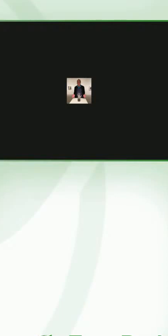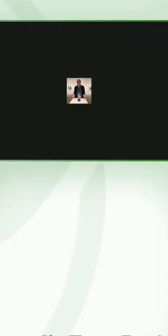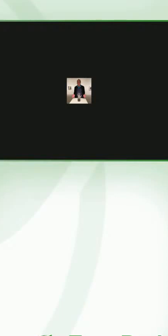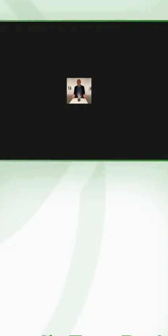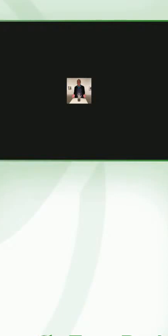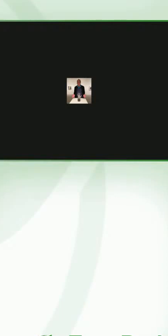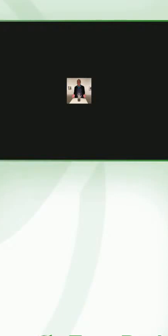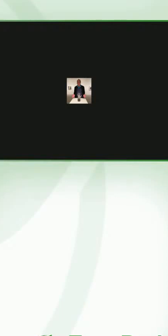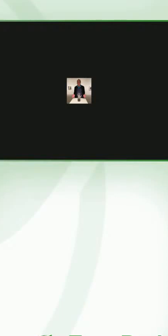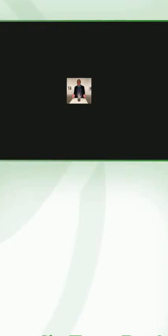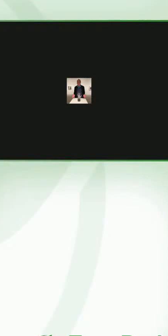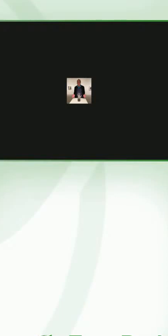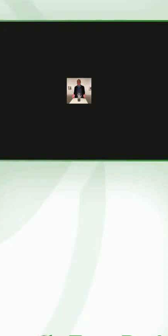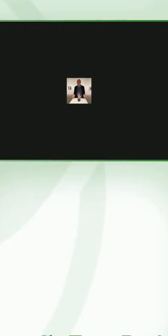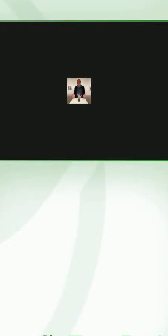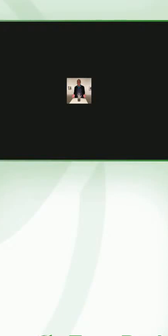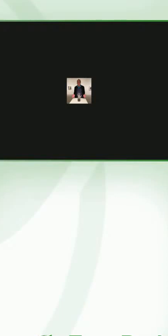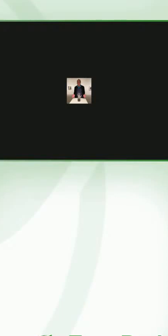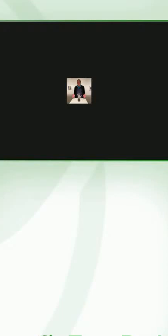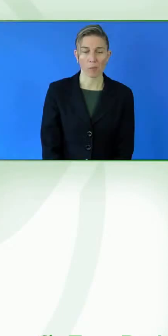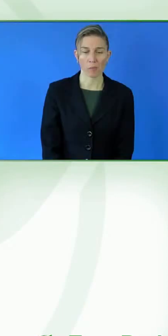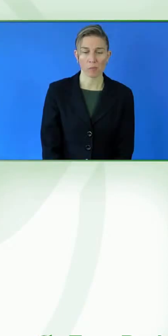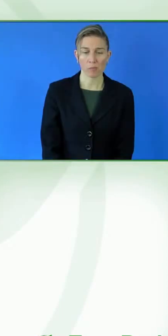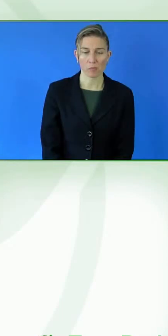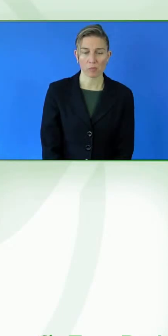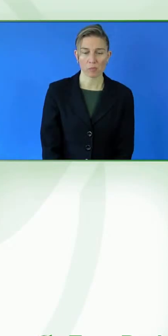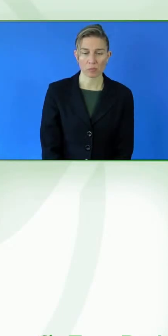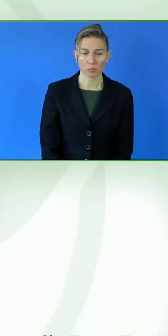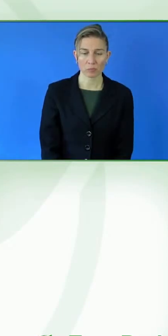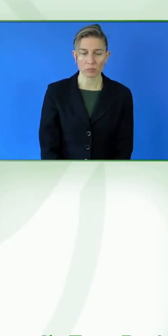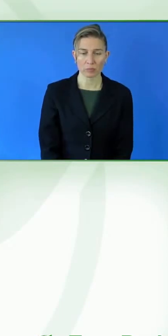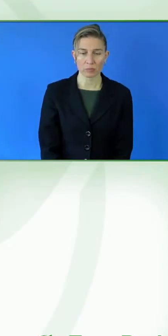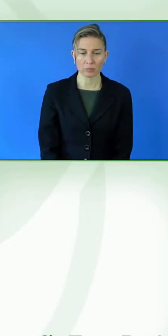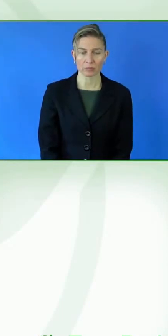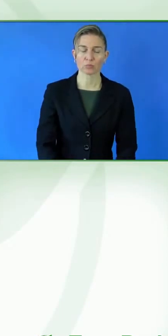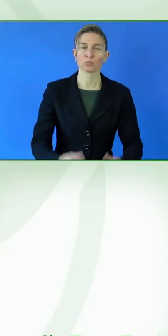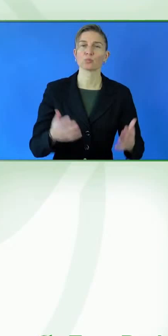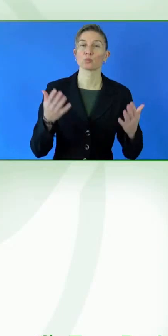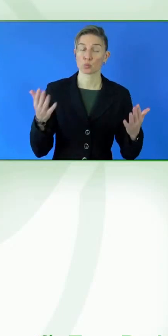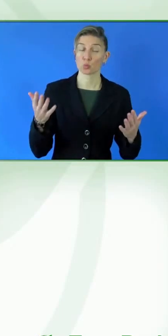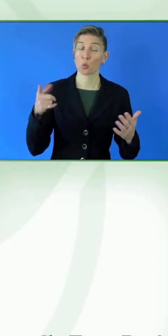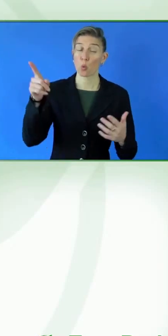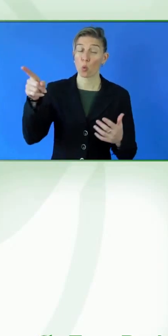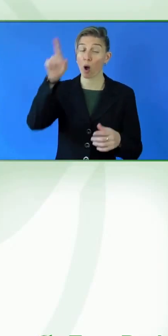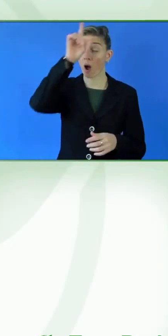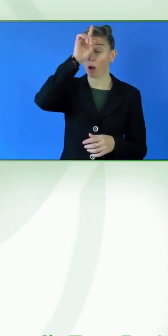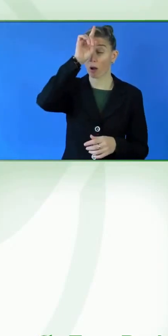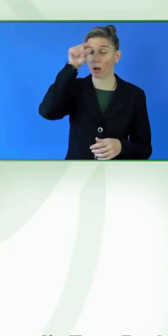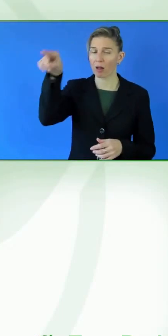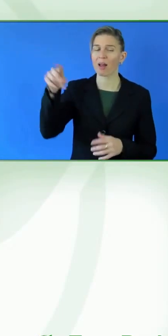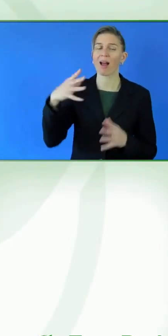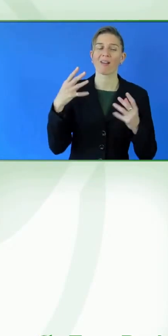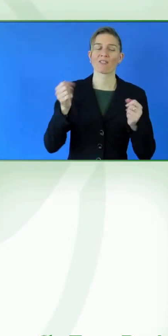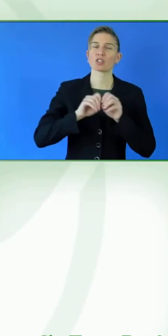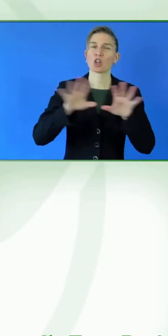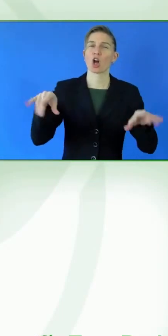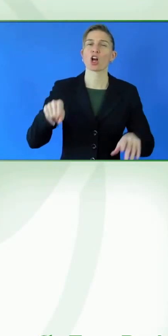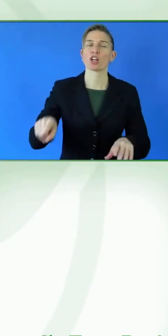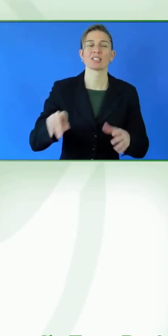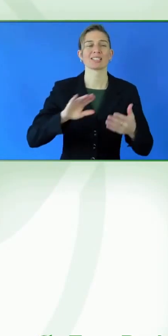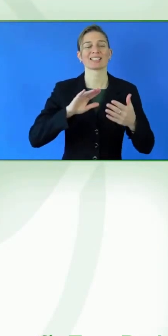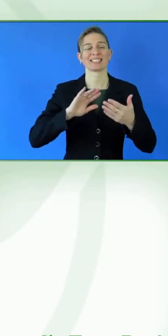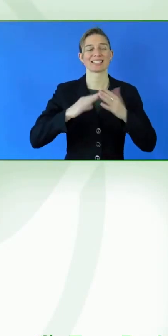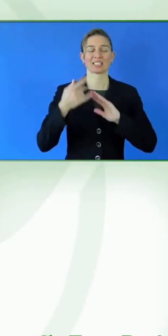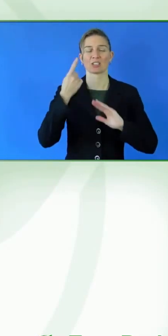with the German government in 2018 Cities for All. When it comes back to a longer